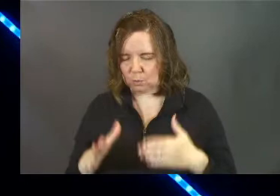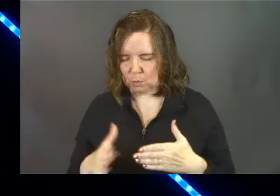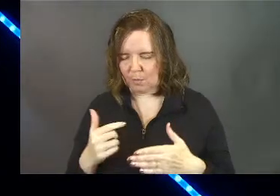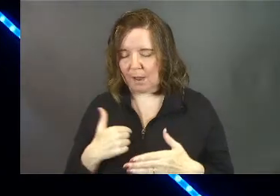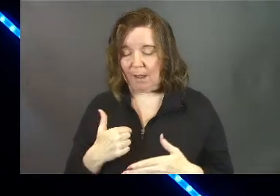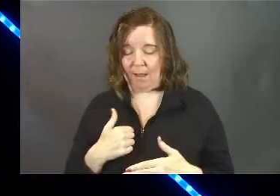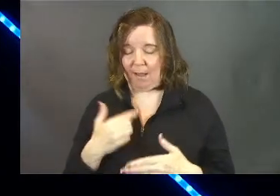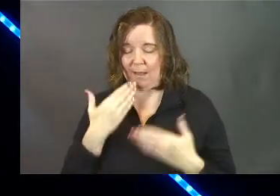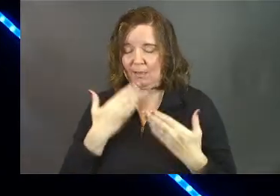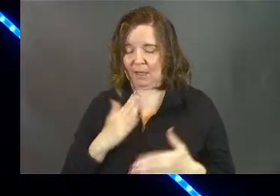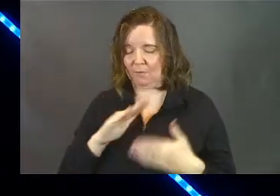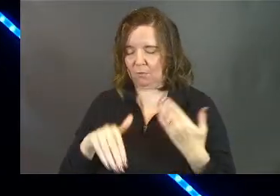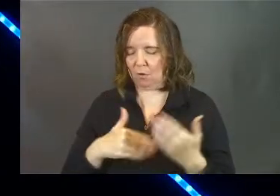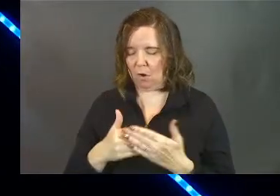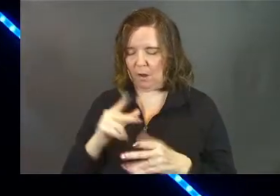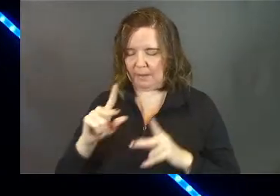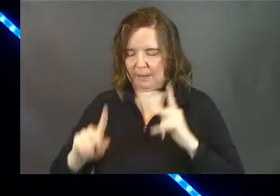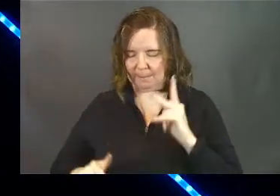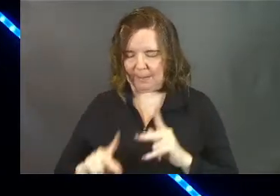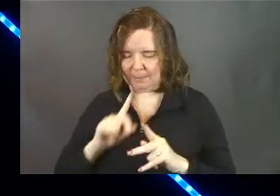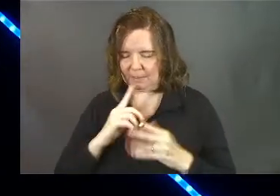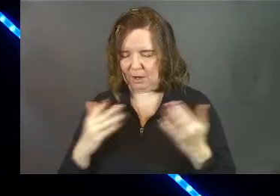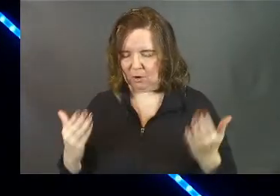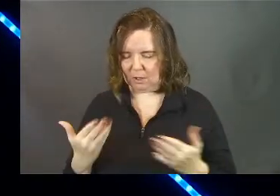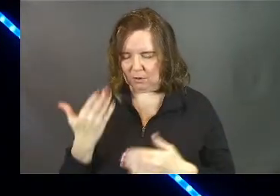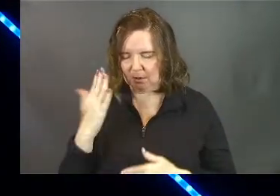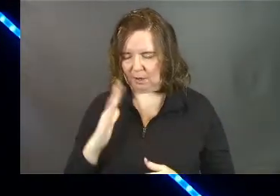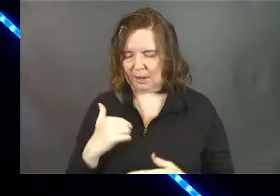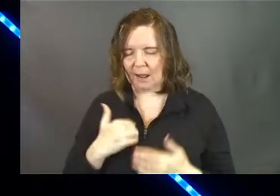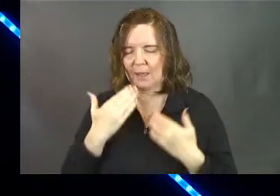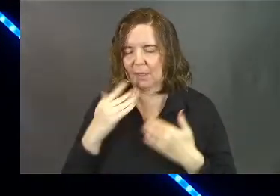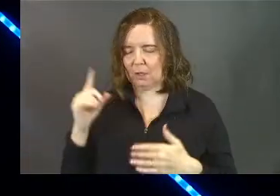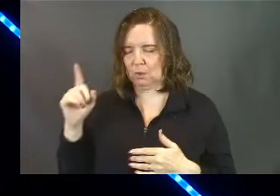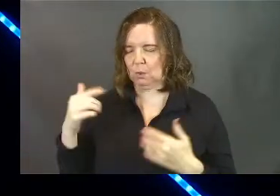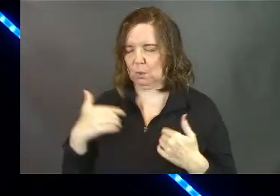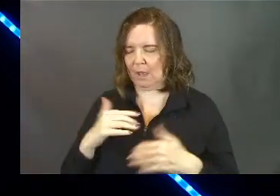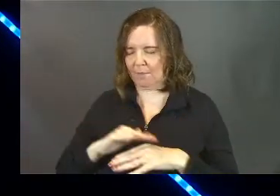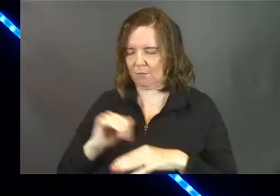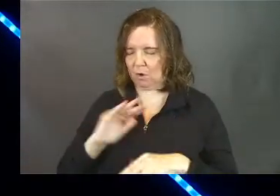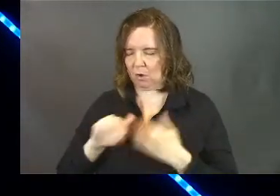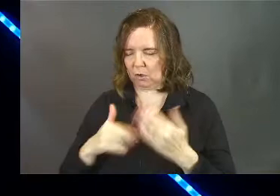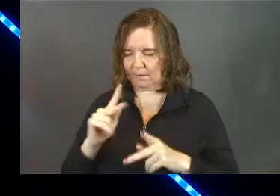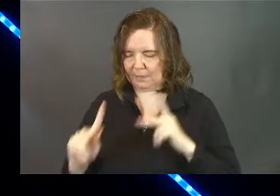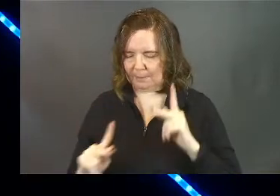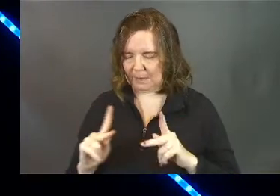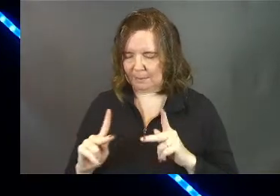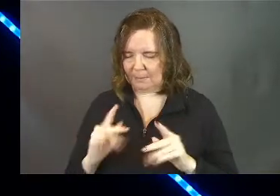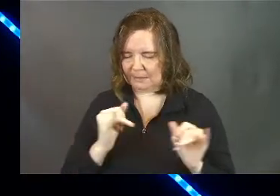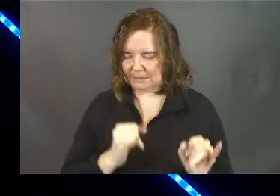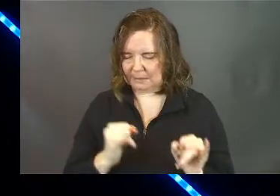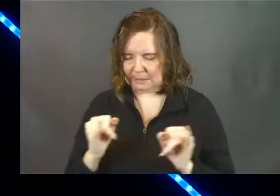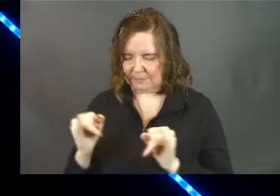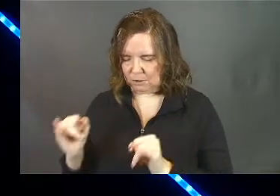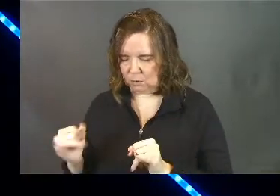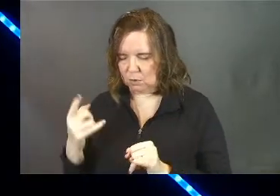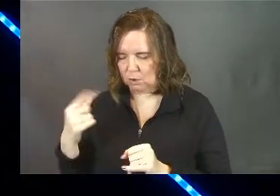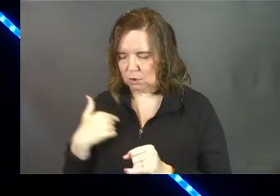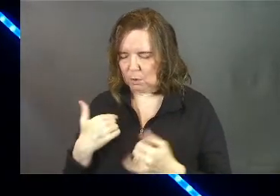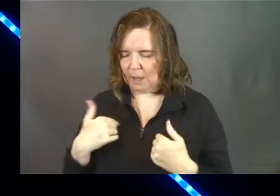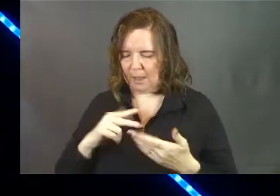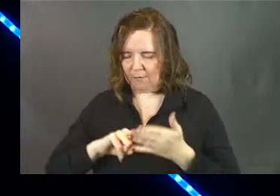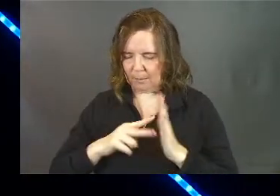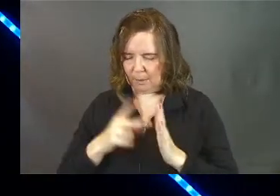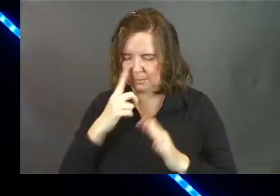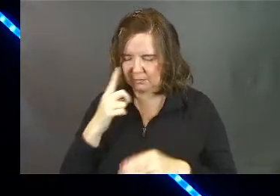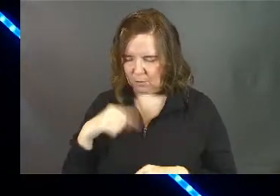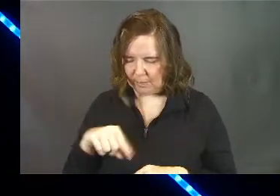God, I thank you for all of the people that are here, God. God, I thank you that you have called all of these people as individuals. God, you have